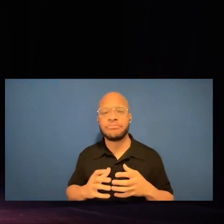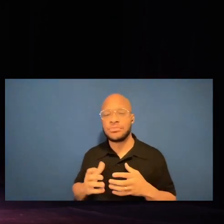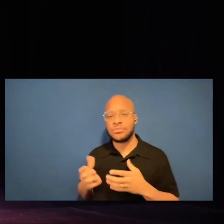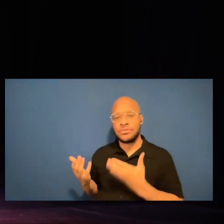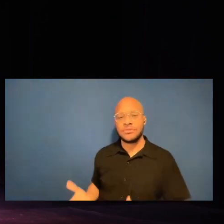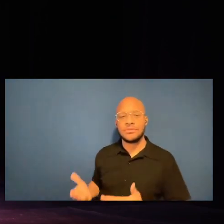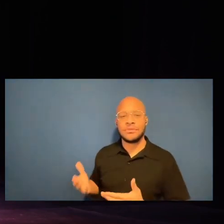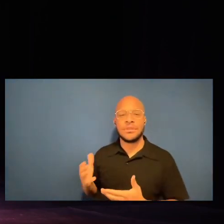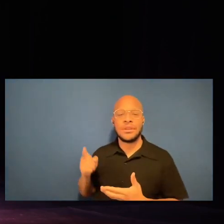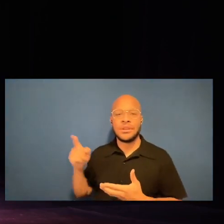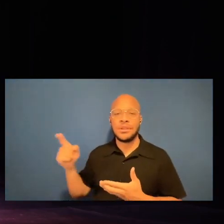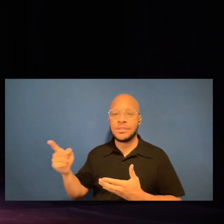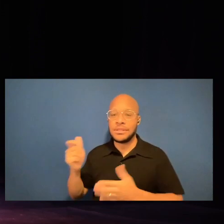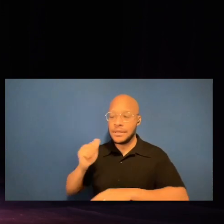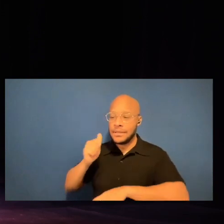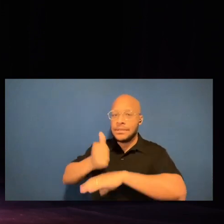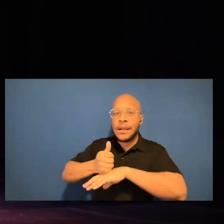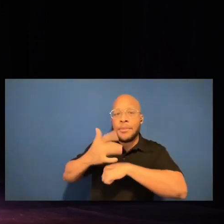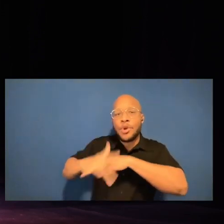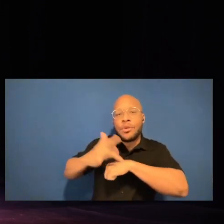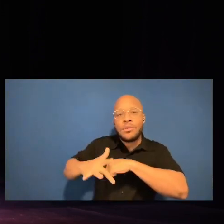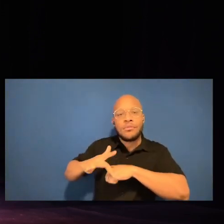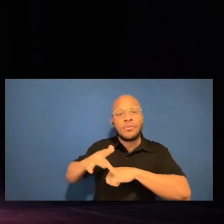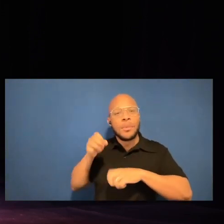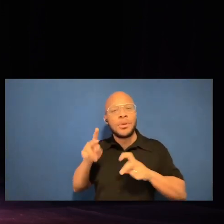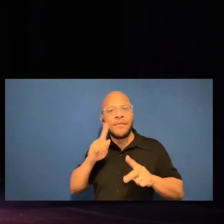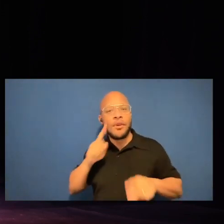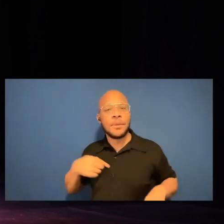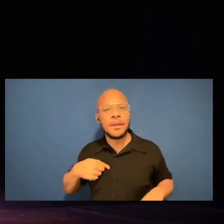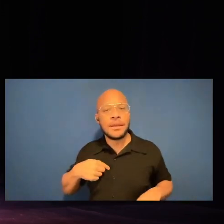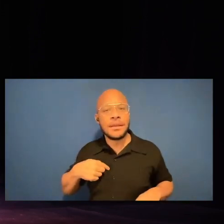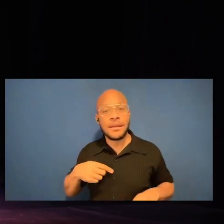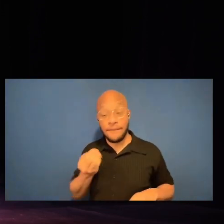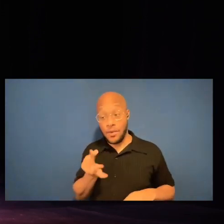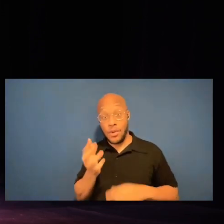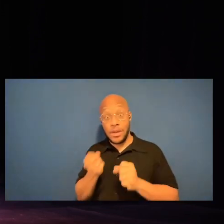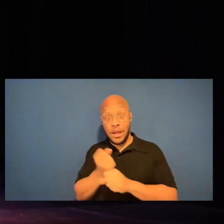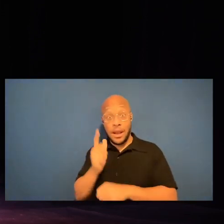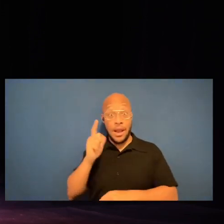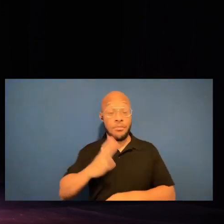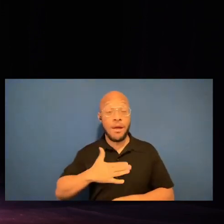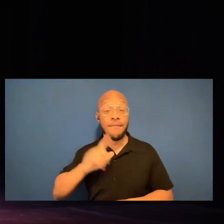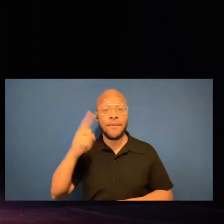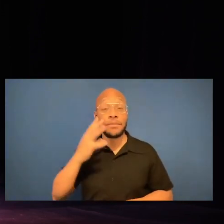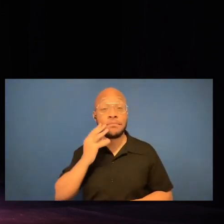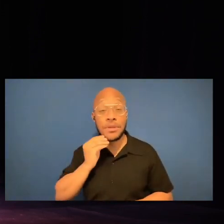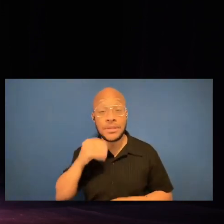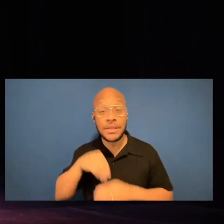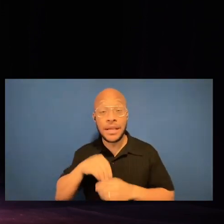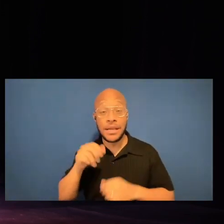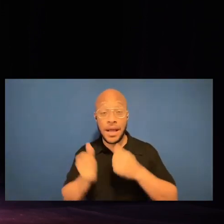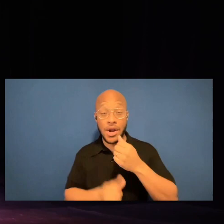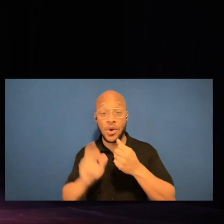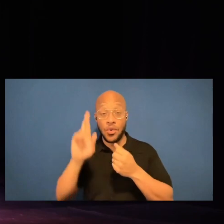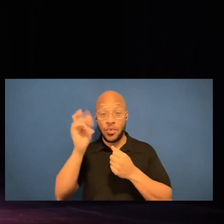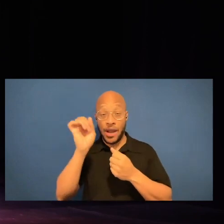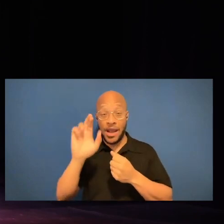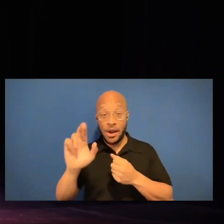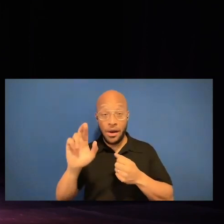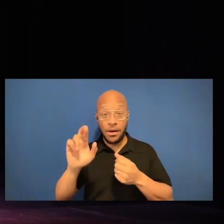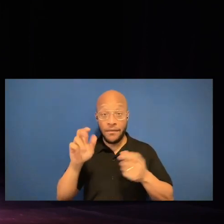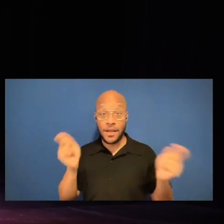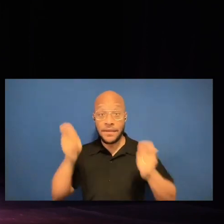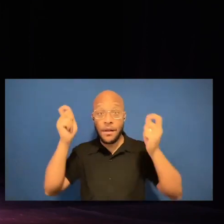first experience at the Under the Radar Festival solidified it. There were spaces that could contain the wild rage